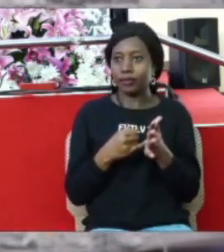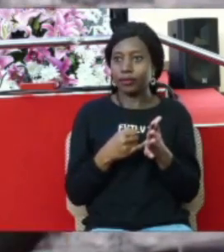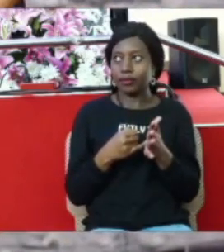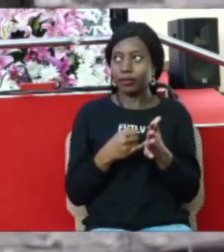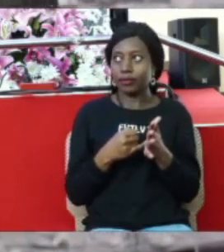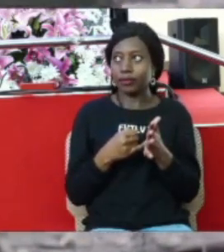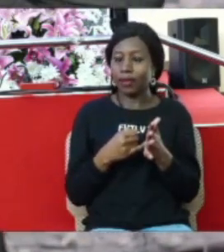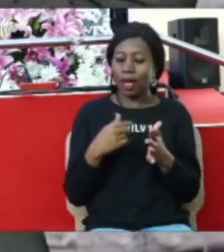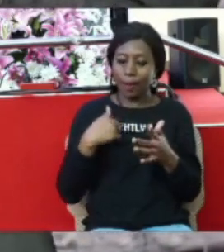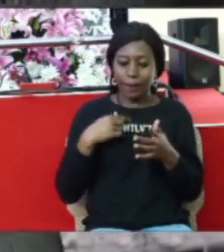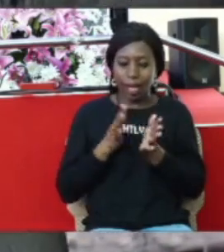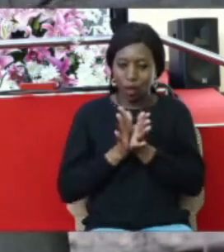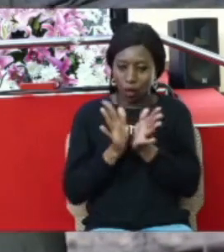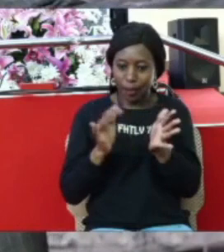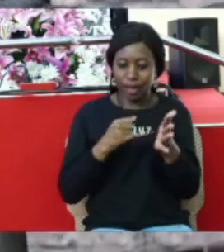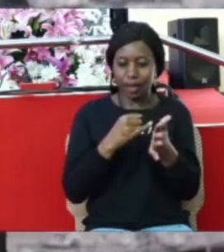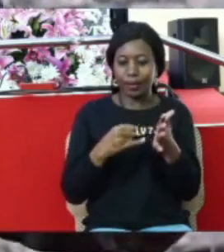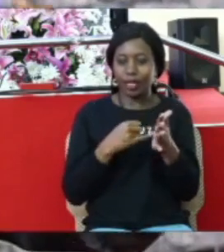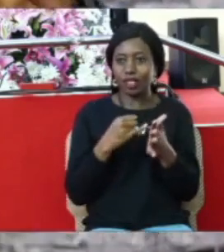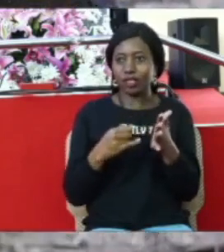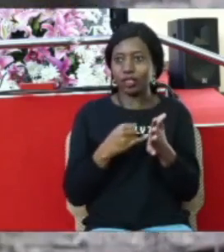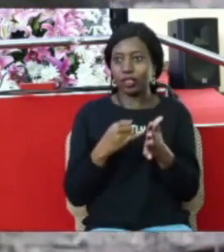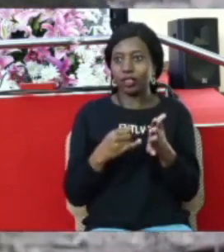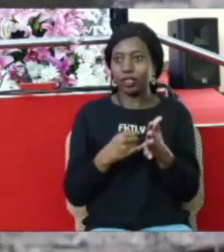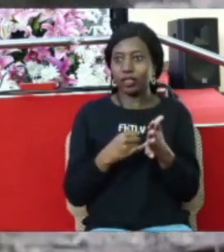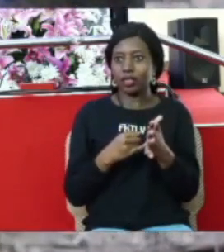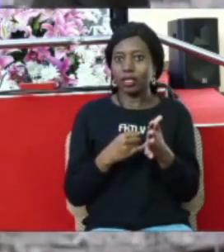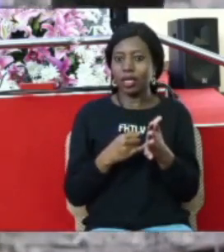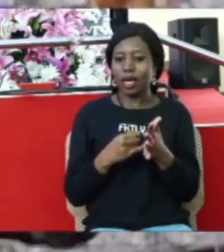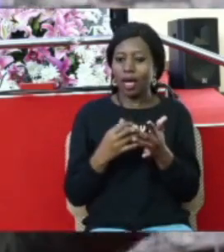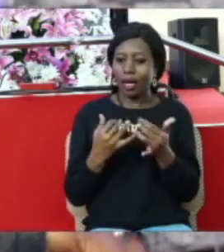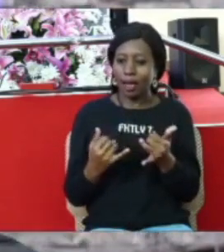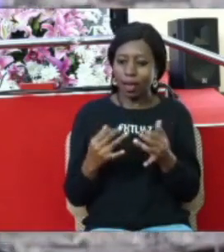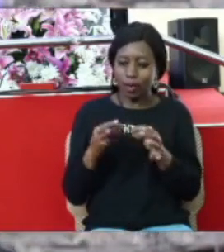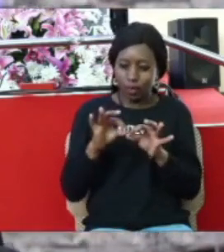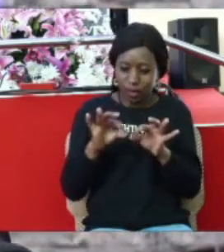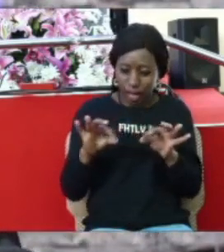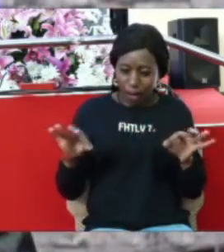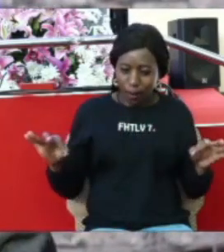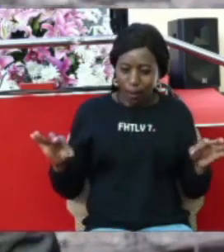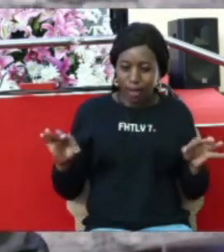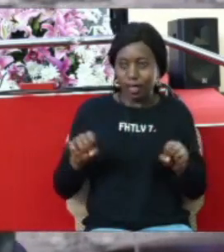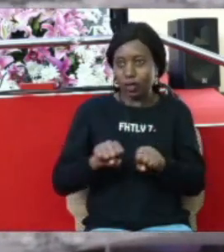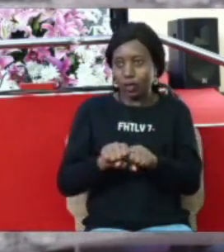But when I opened it, lo and behold, there was a wire that had snapped. I